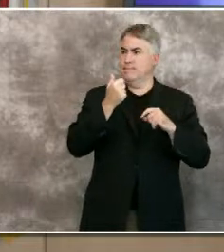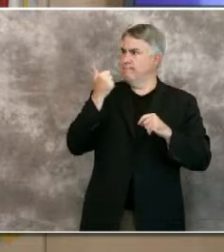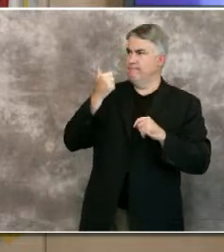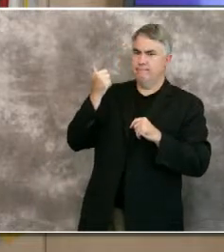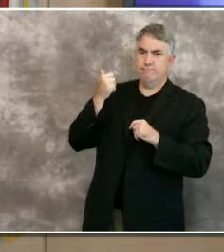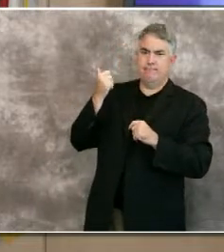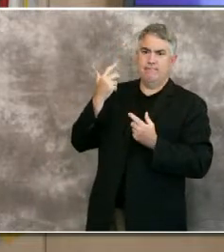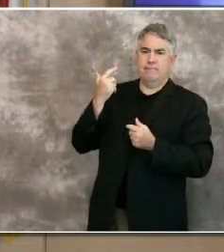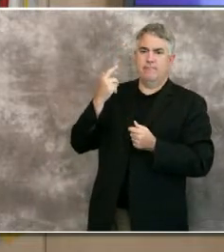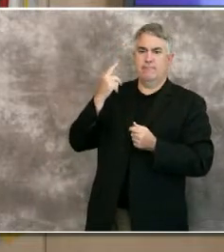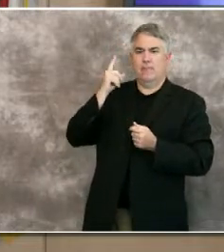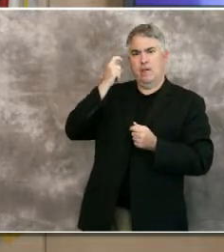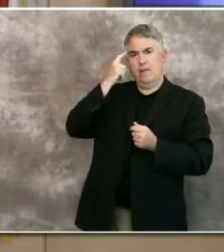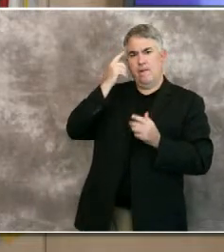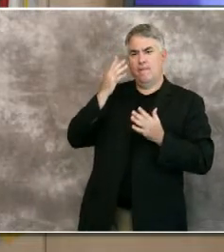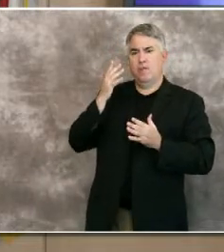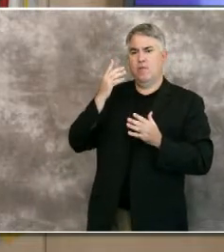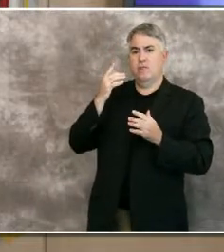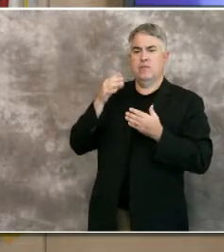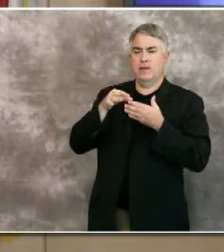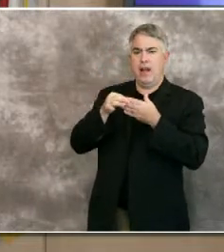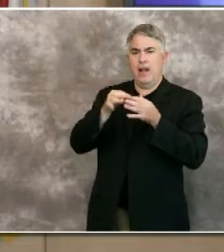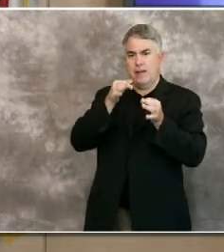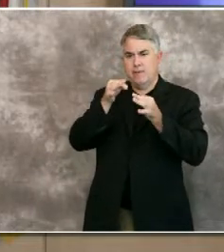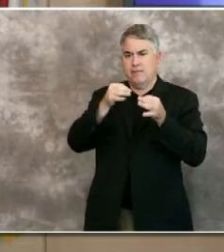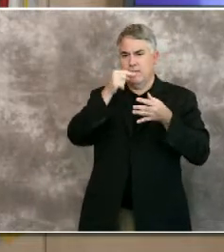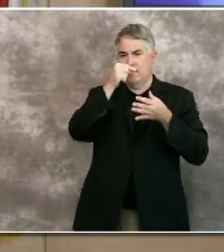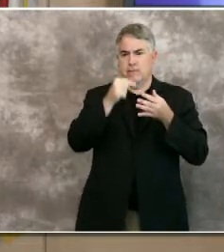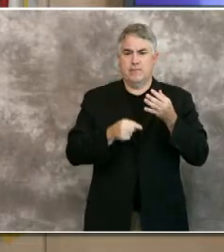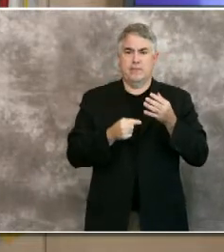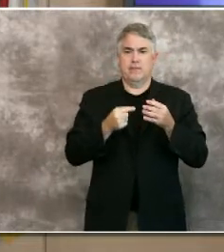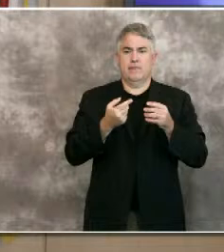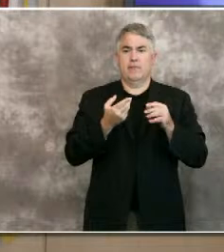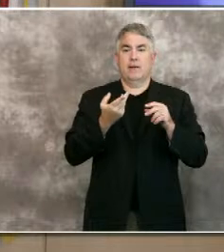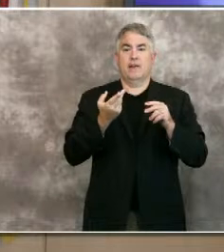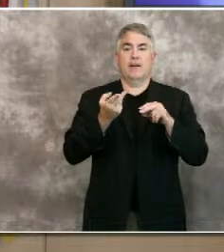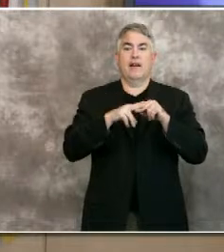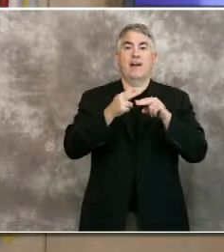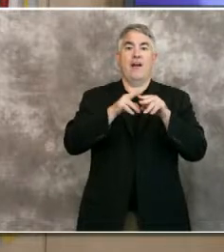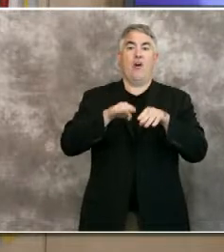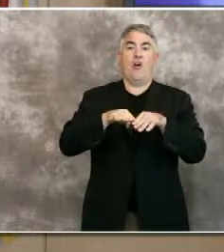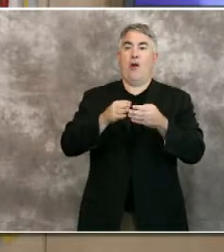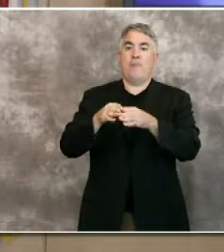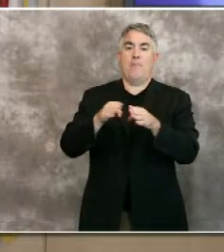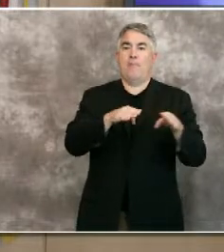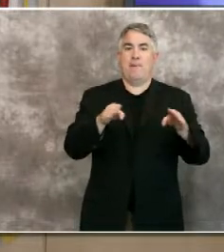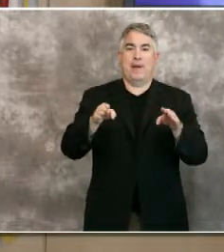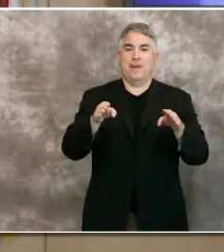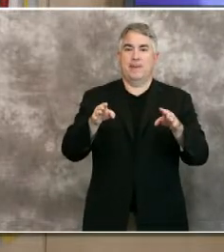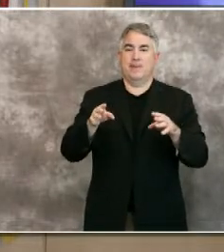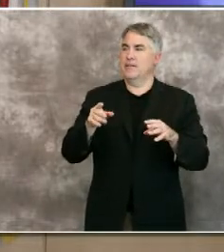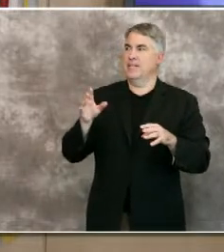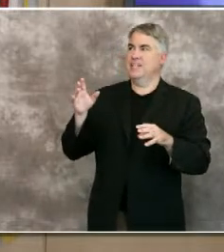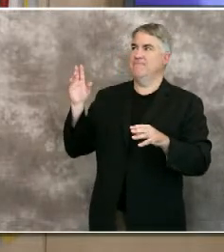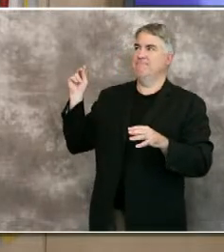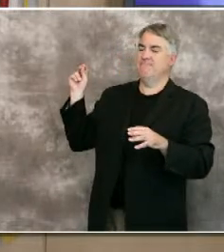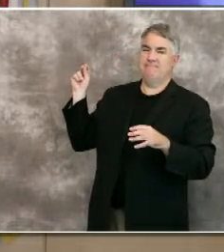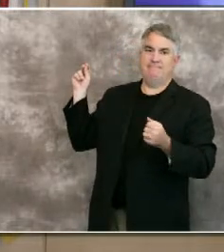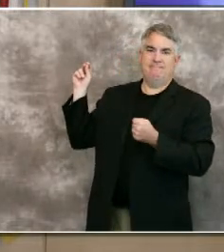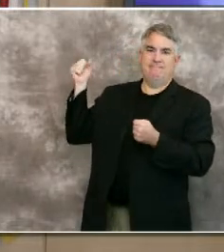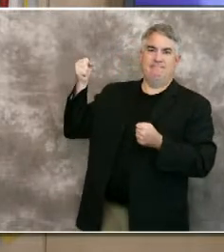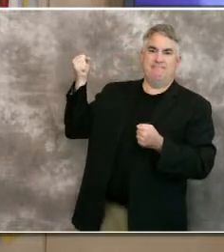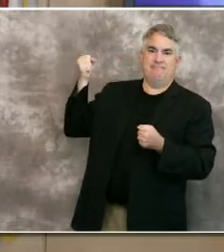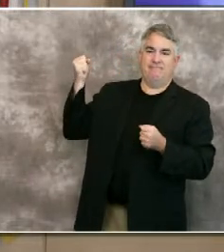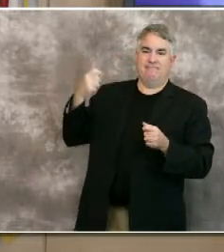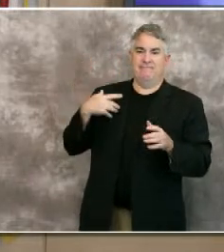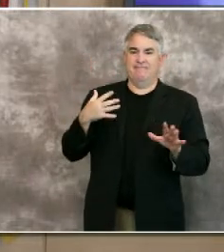on reopening of additional entities until such time as we have greater clarity in terms of the stability of the metrics and in particular